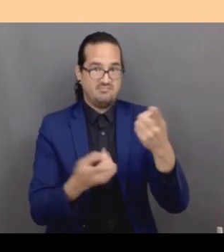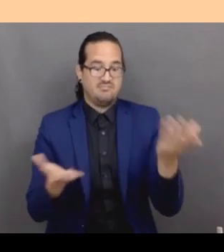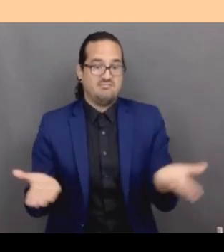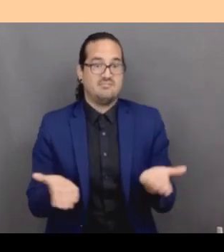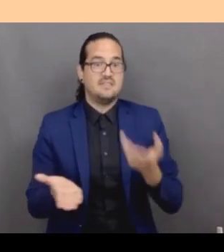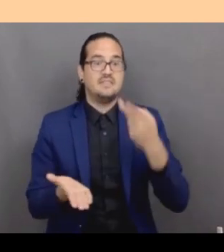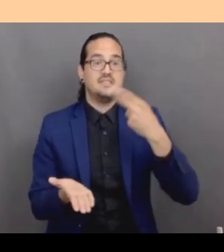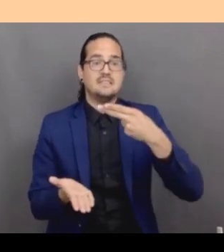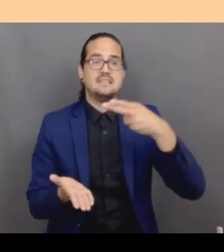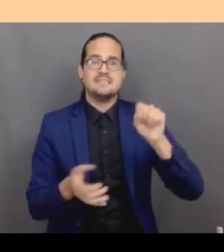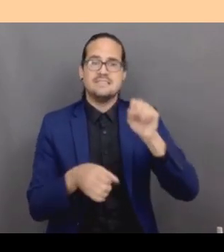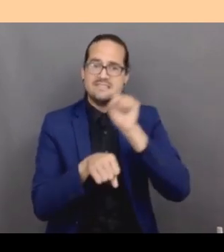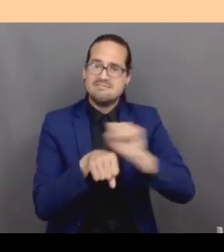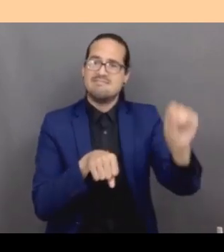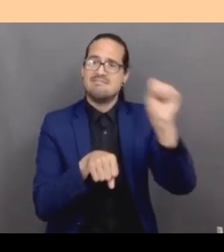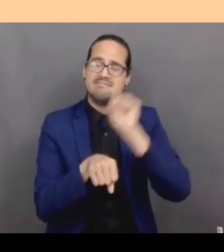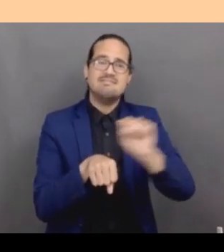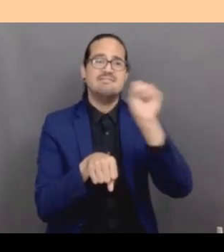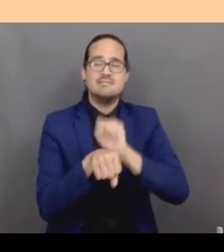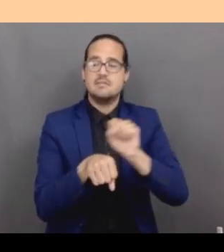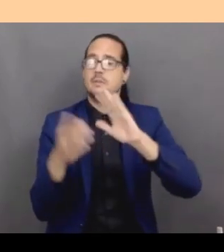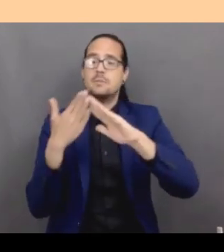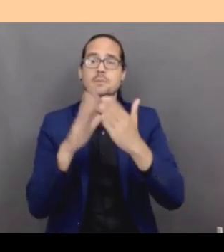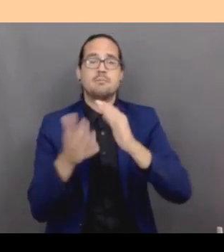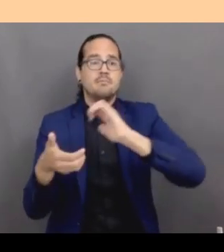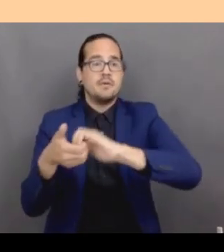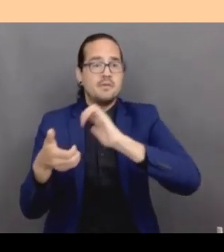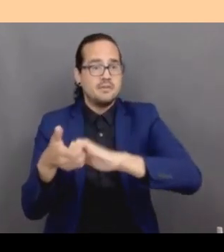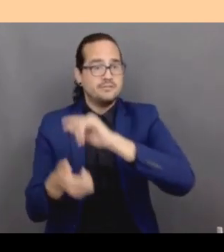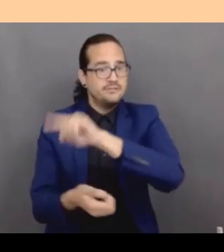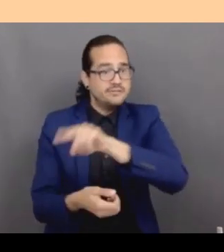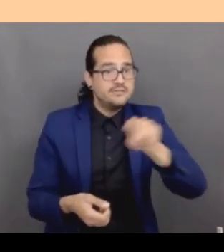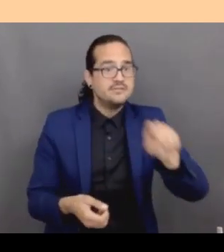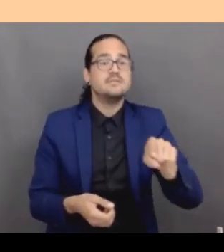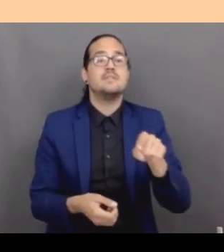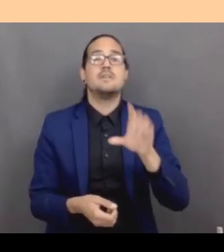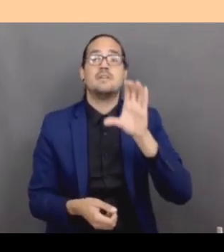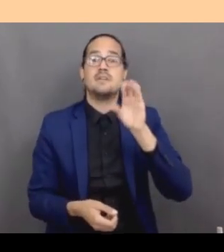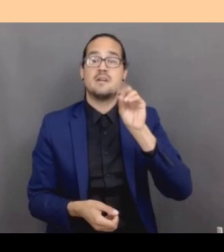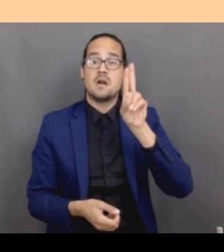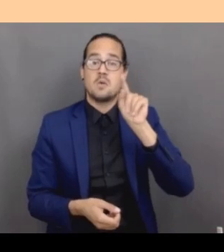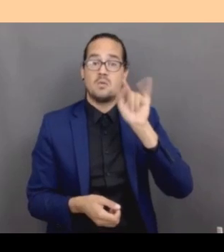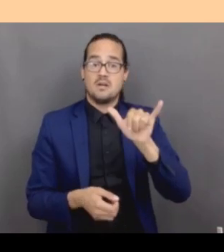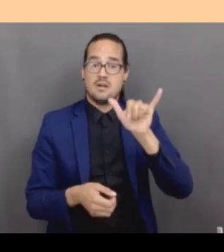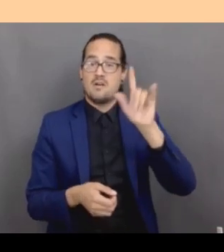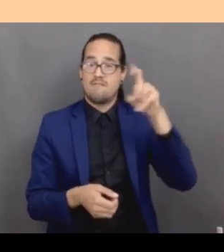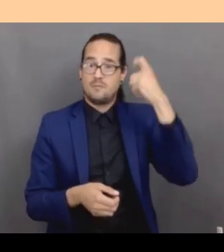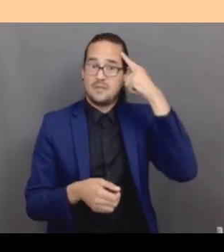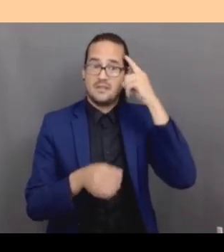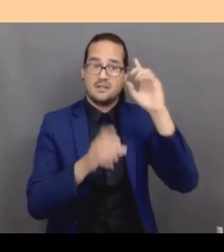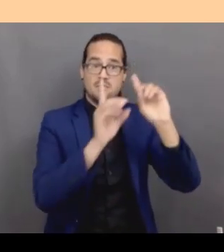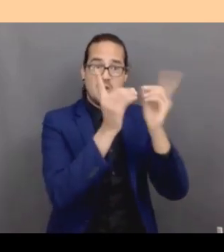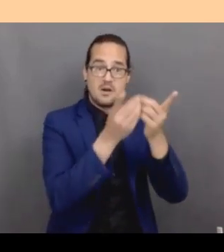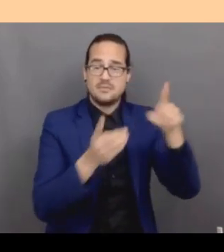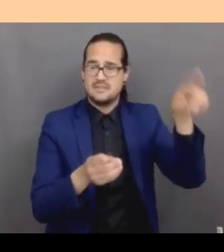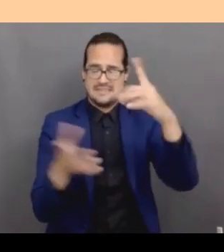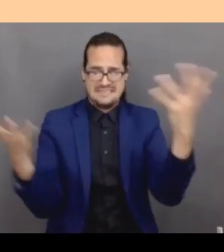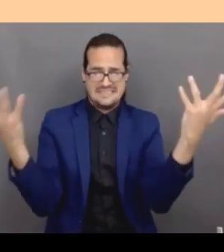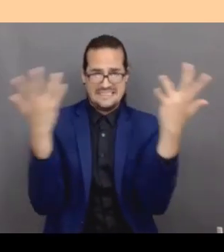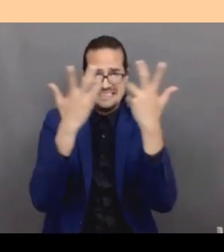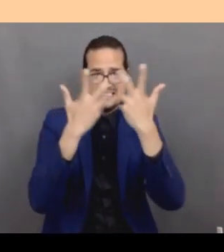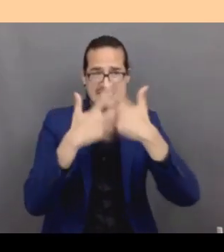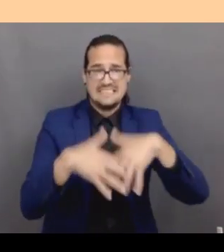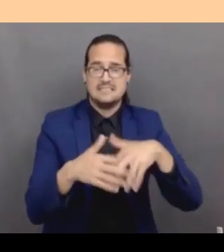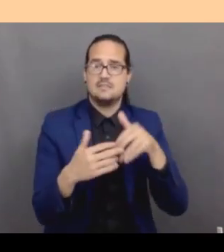Marin and have become more nimble, resilient, and steadfast in our approach to supporting our most vulnerable populations